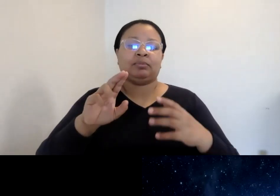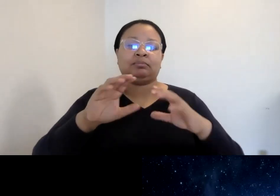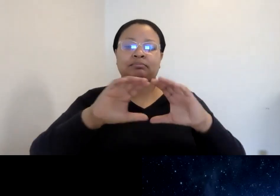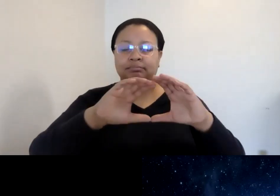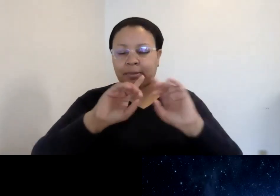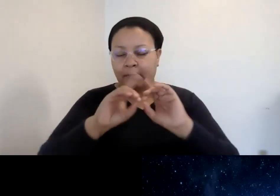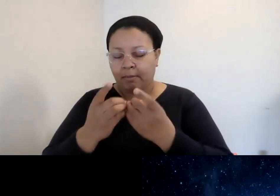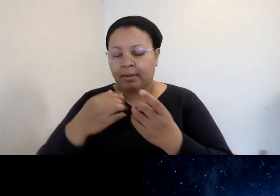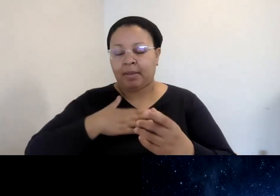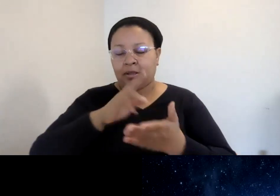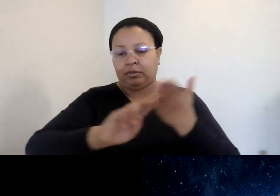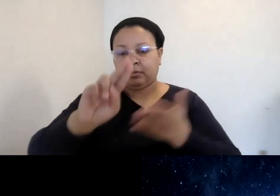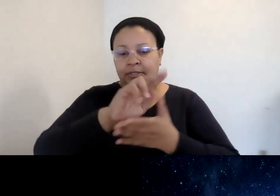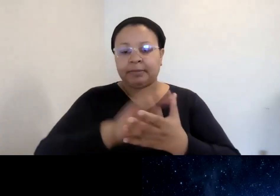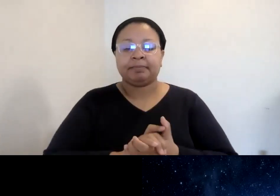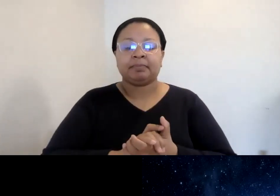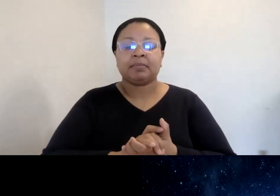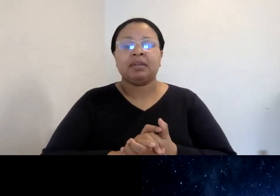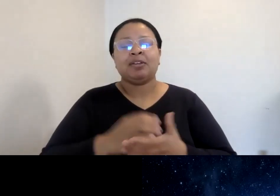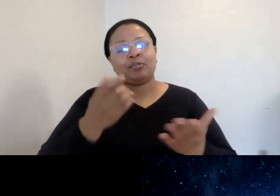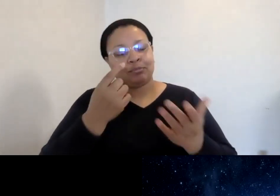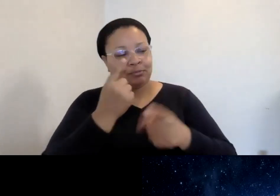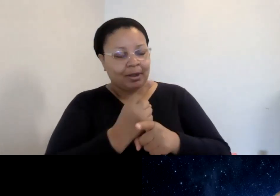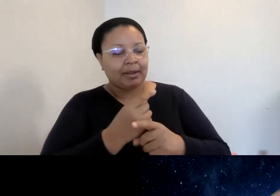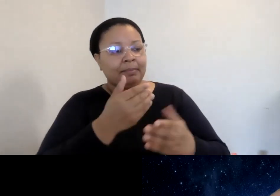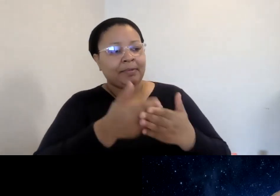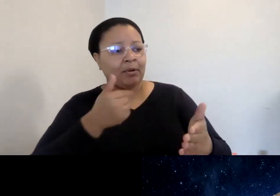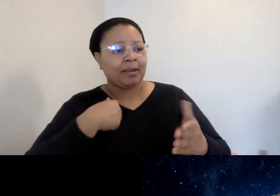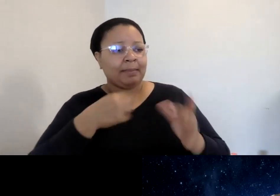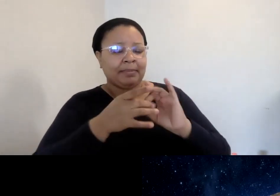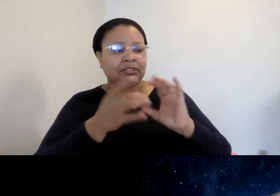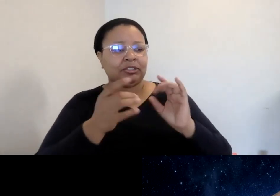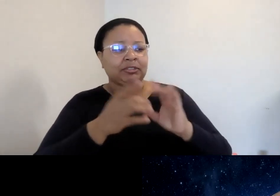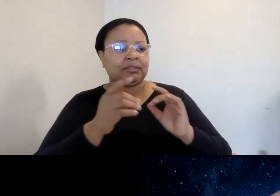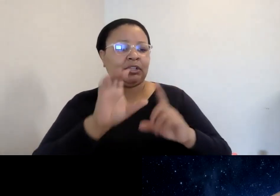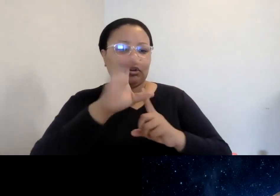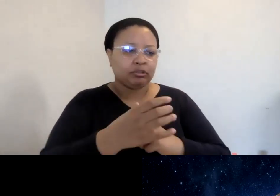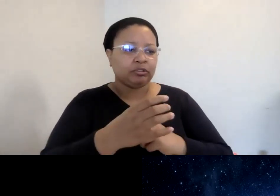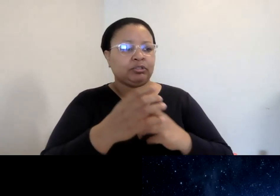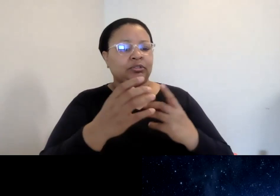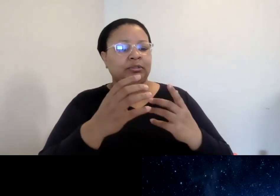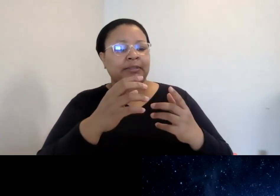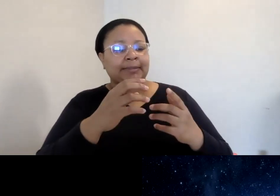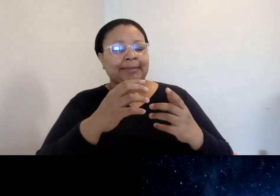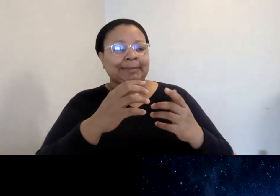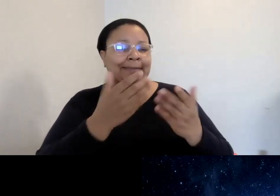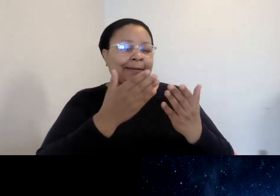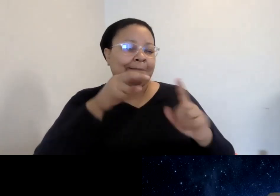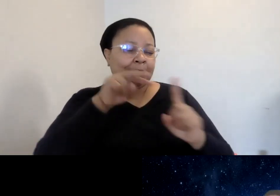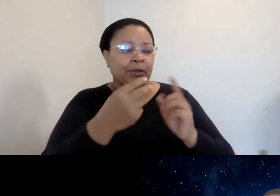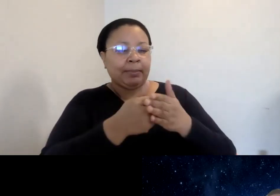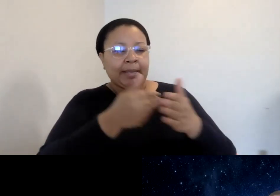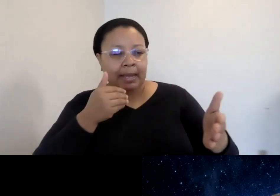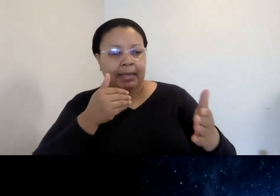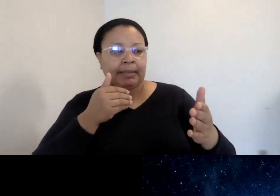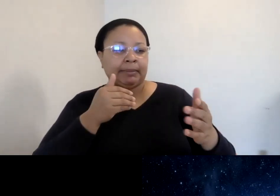it a little bit earlier about some of the cultural context around disability. And it's a hard line to walk because you feel like you don't want to take it